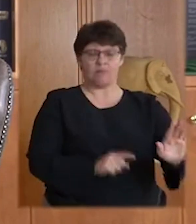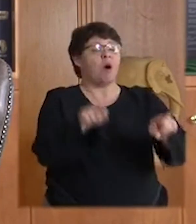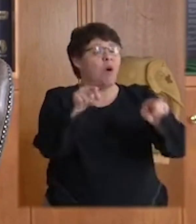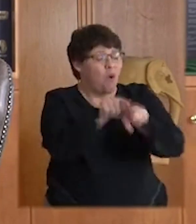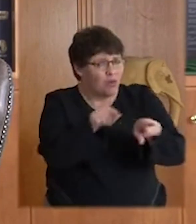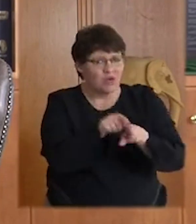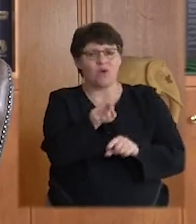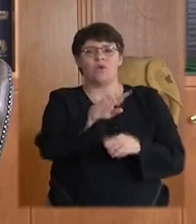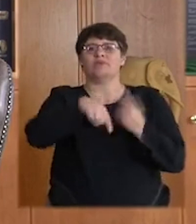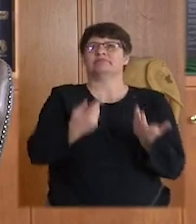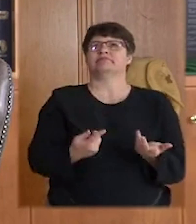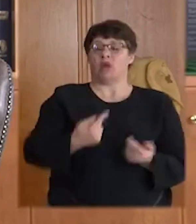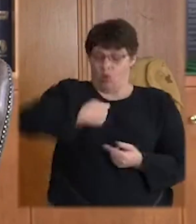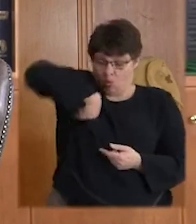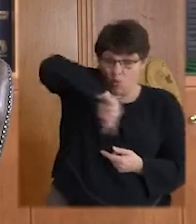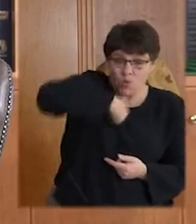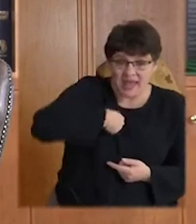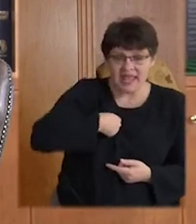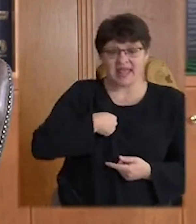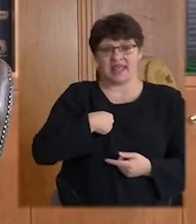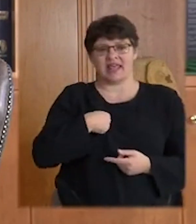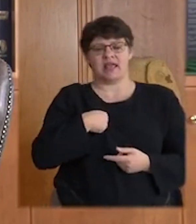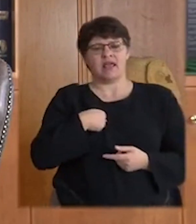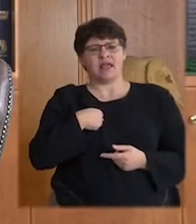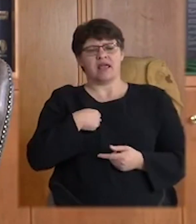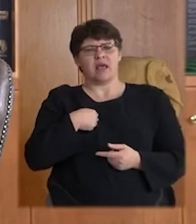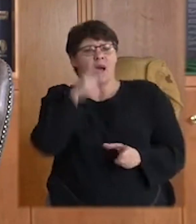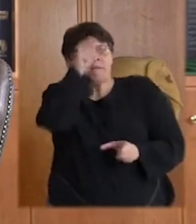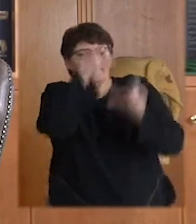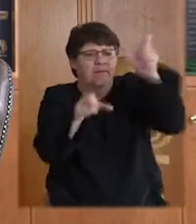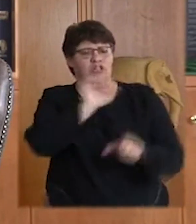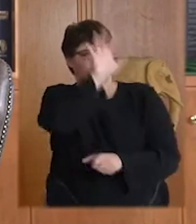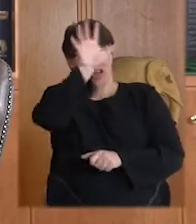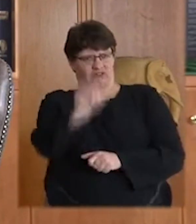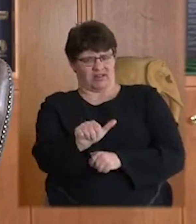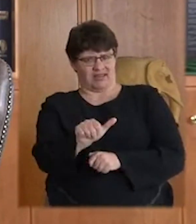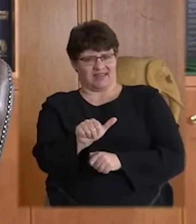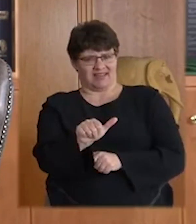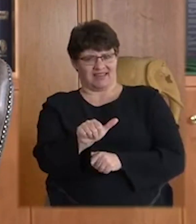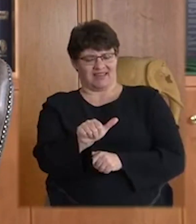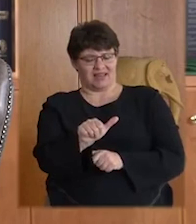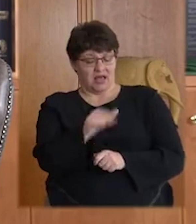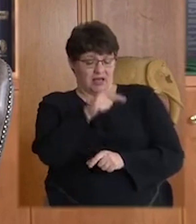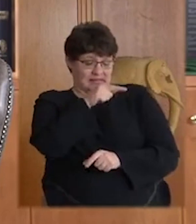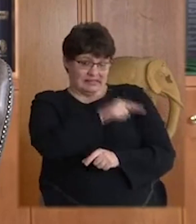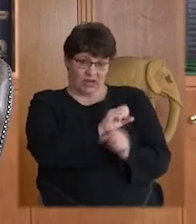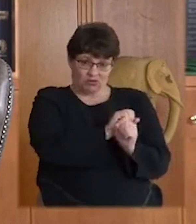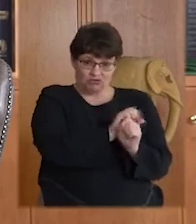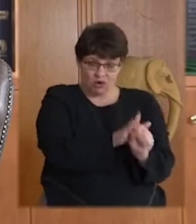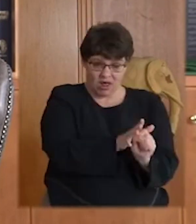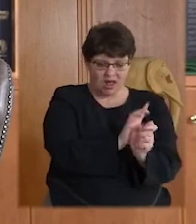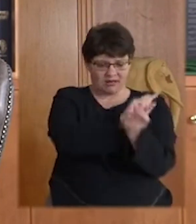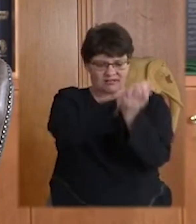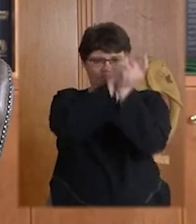also be about whether we have the ability to turn this crisis into